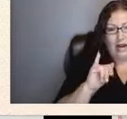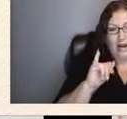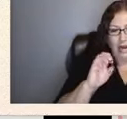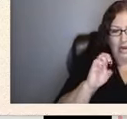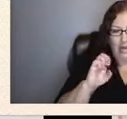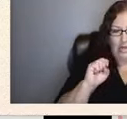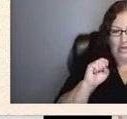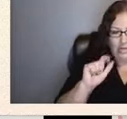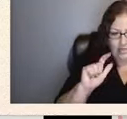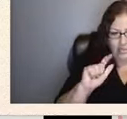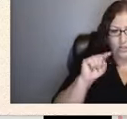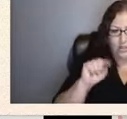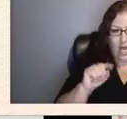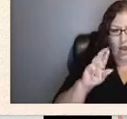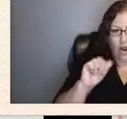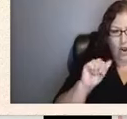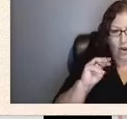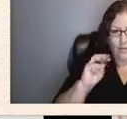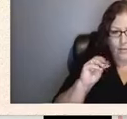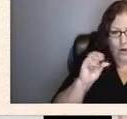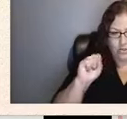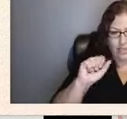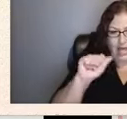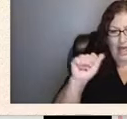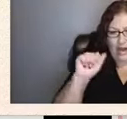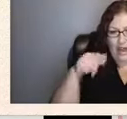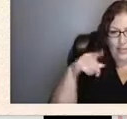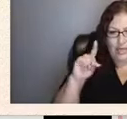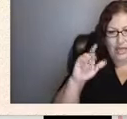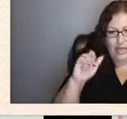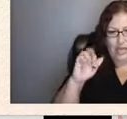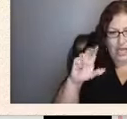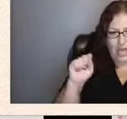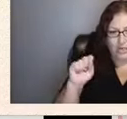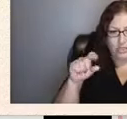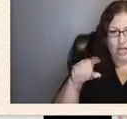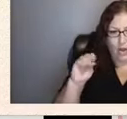LIESL.RAMOS@apdcares.org, or Amanda Soul